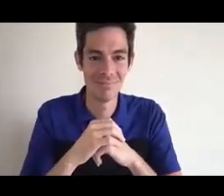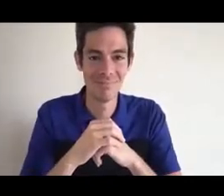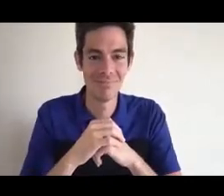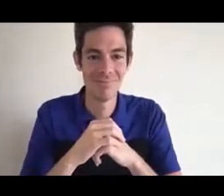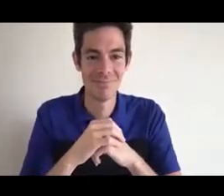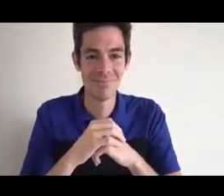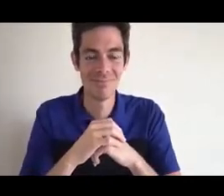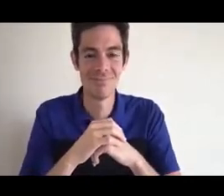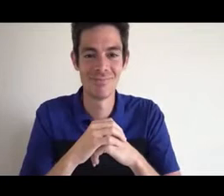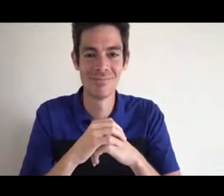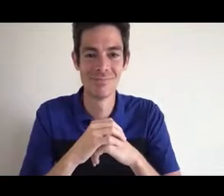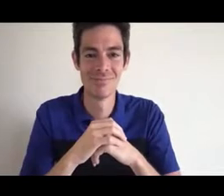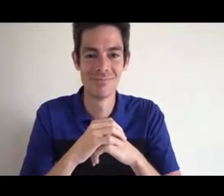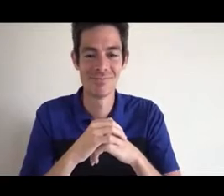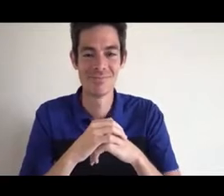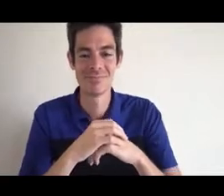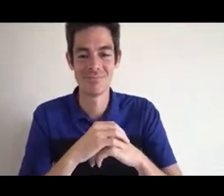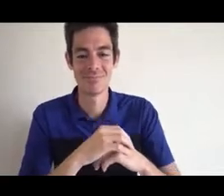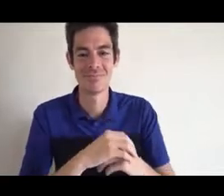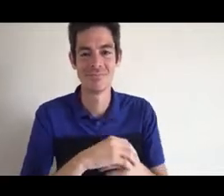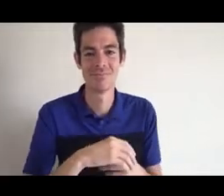interpreters.